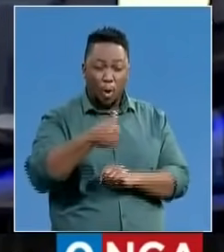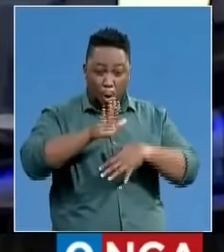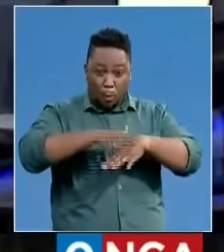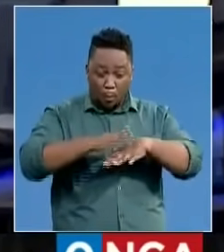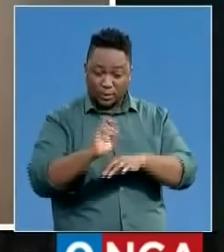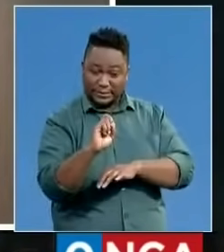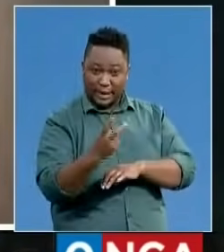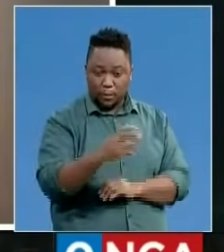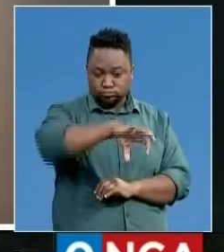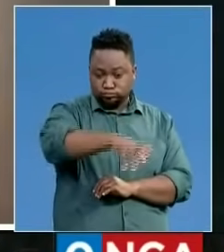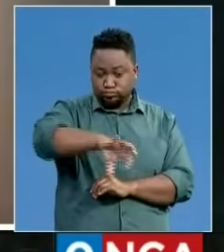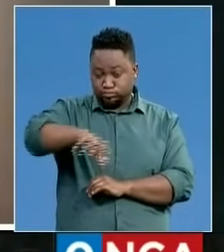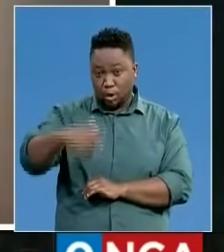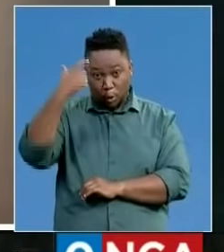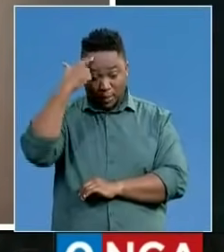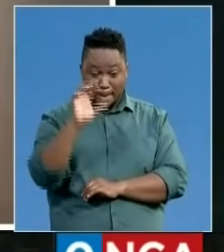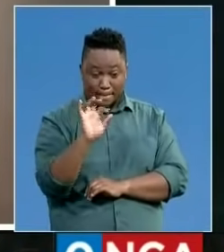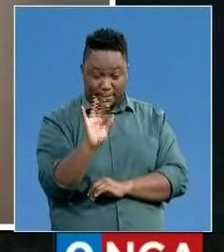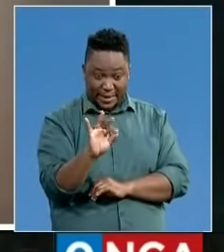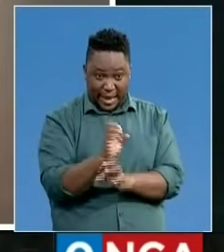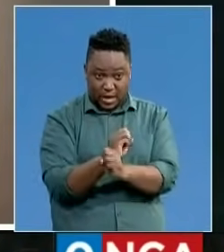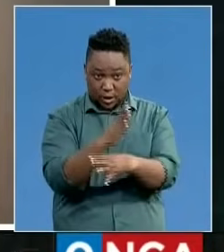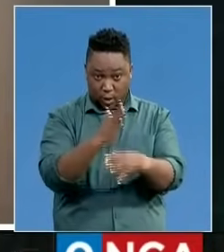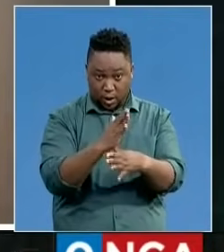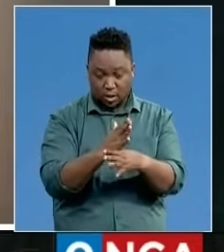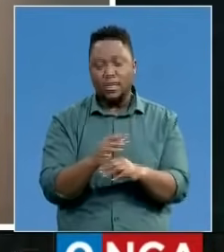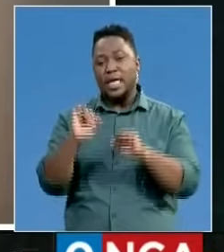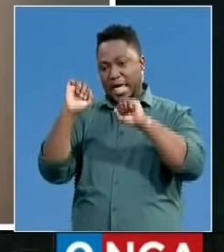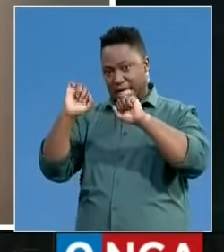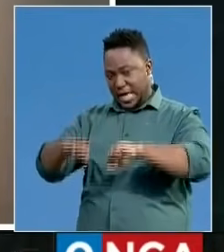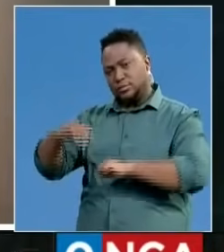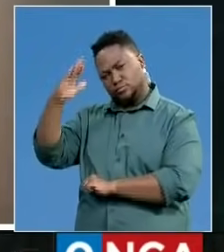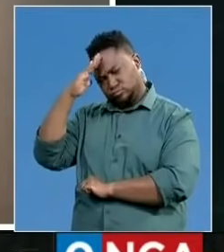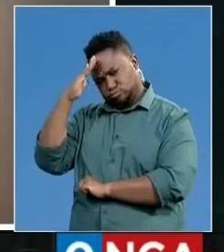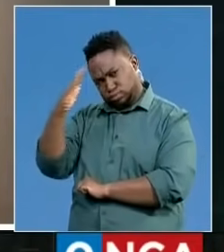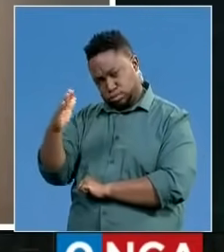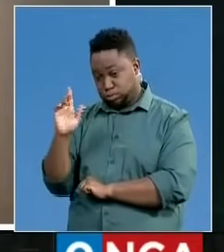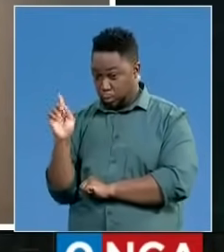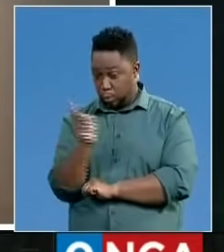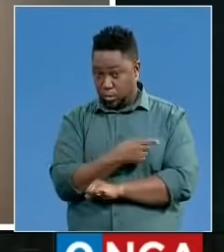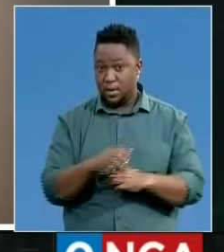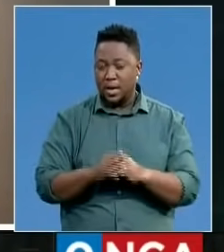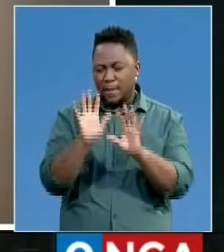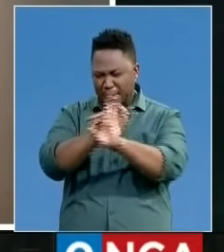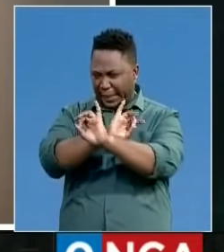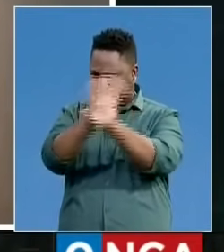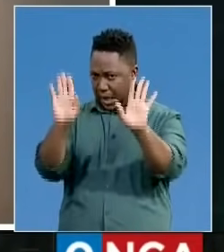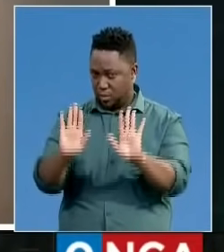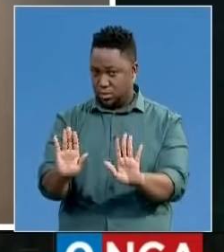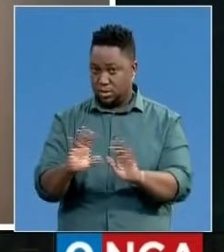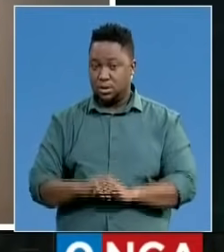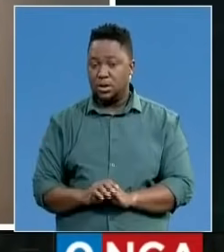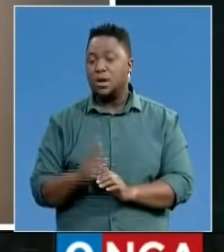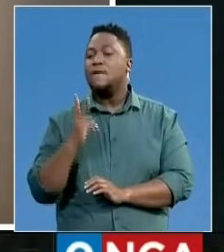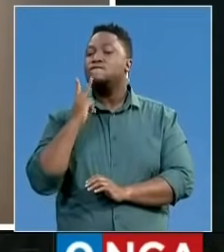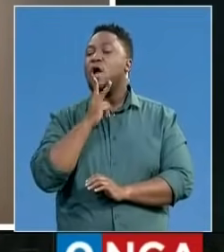morning? Yes, good evening, Thembekile, and good evening to the viewers. Let me just clarify to you, as